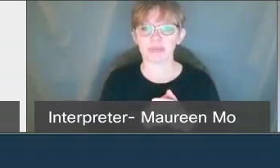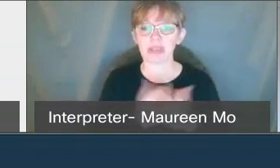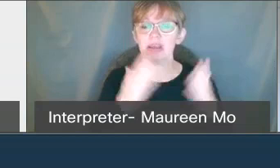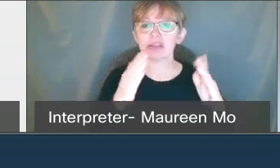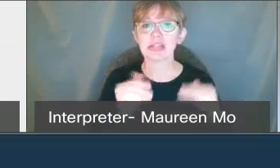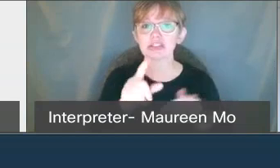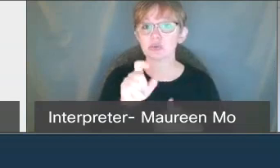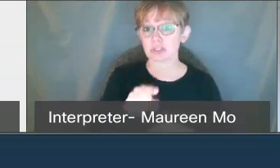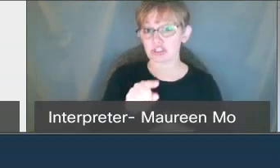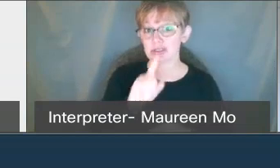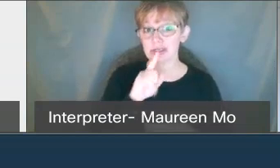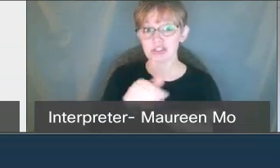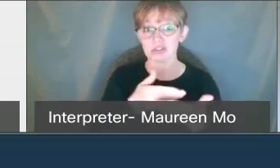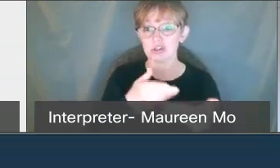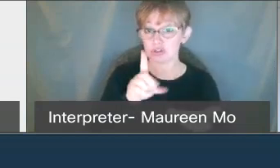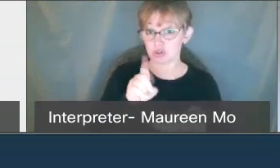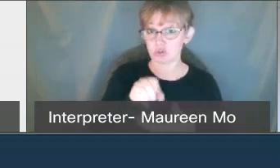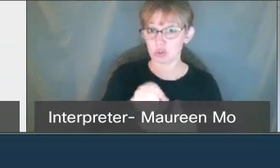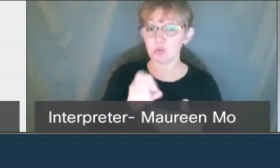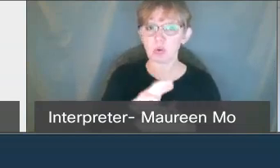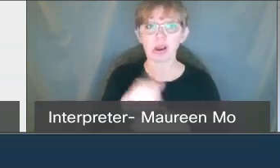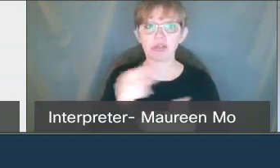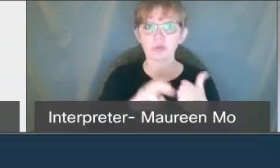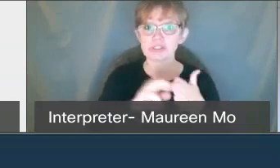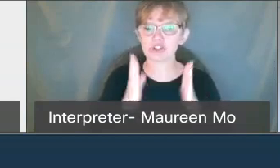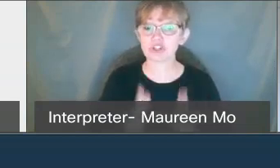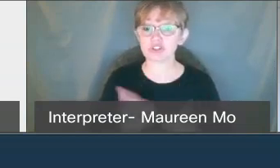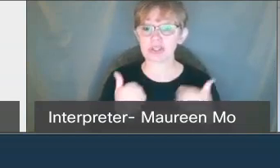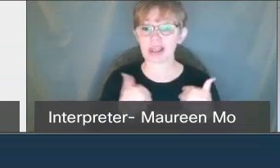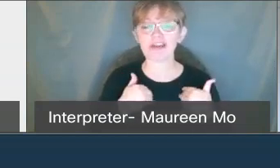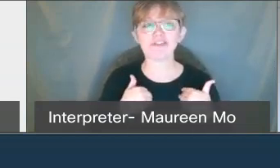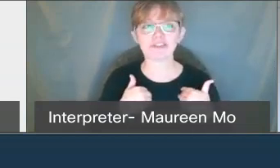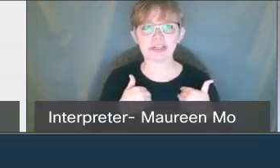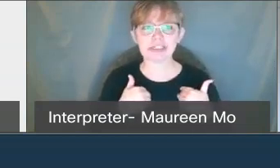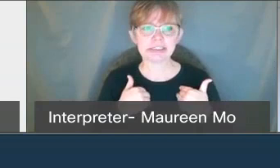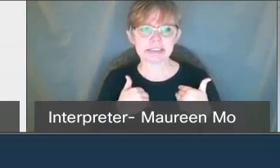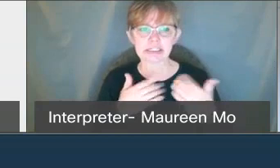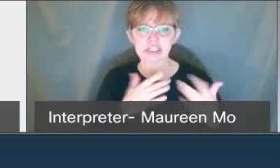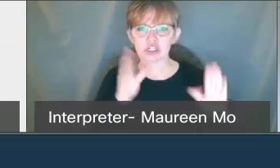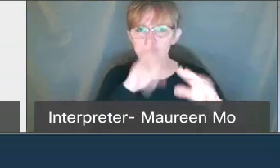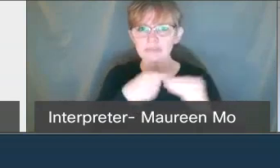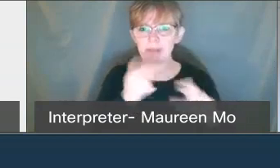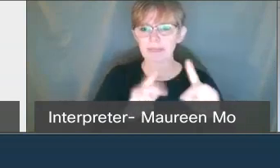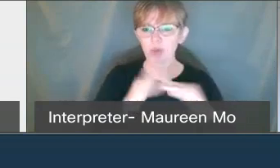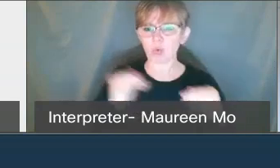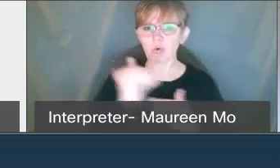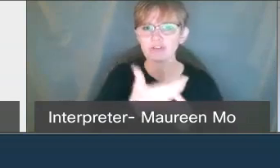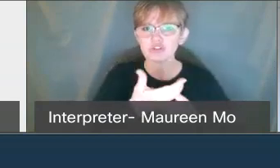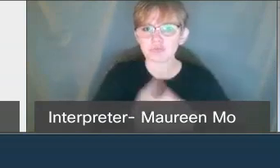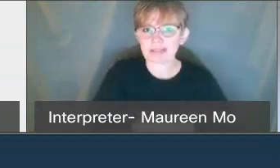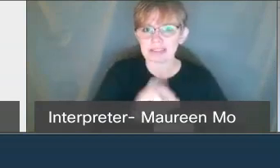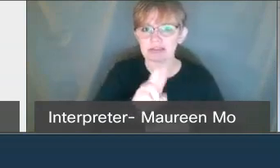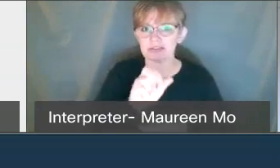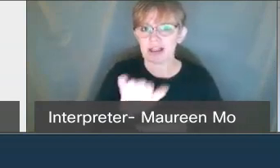other researchers have concerns about decision makers over-trusting risk assessment instruments as objective scientific